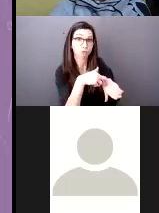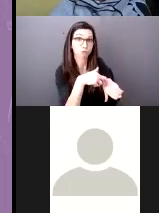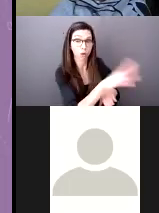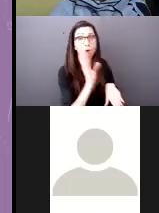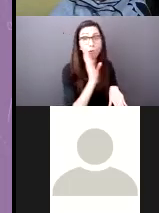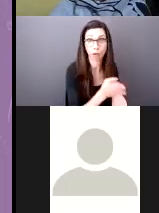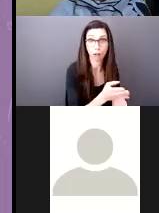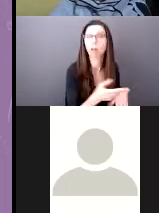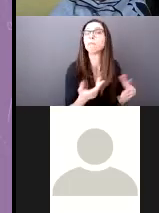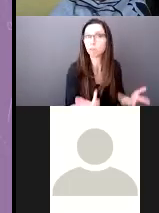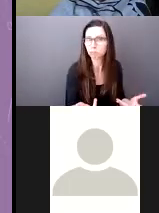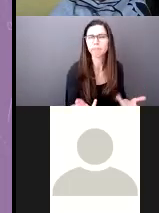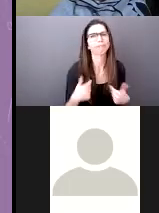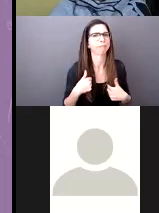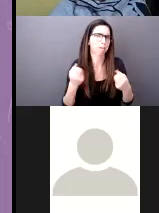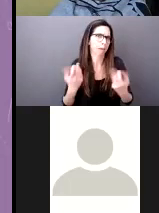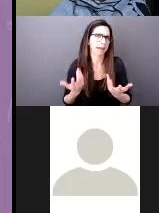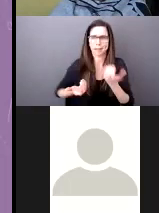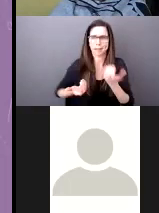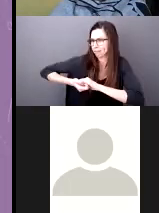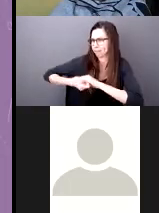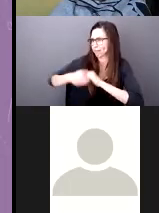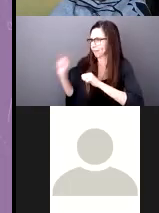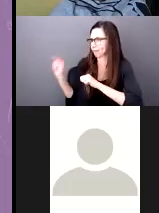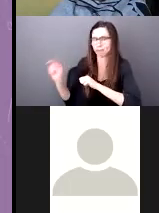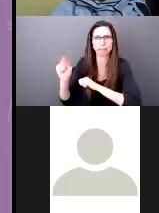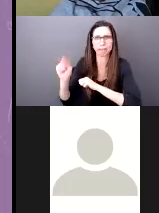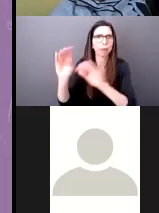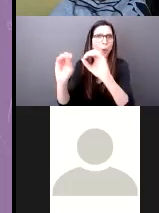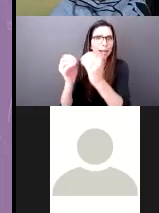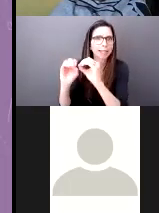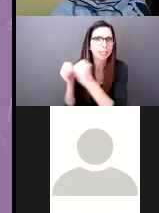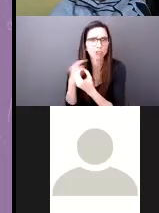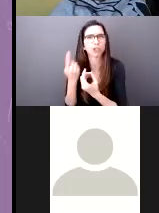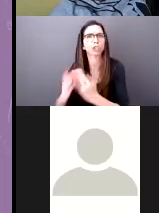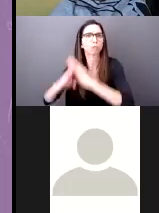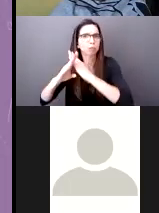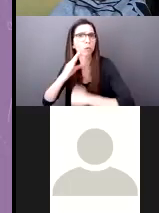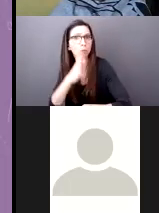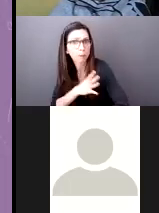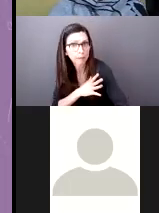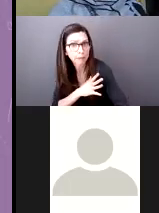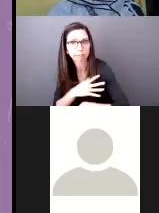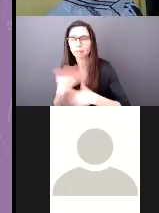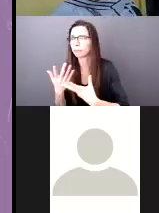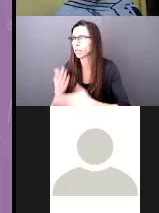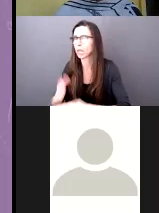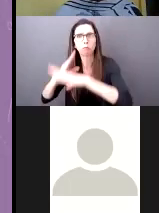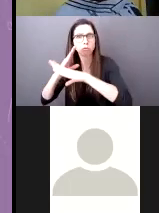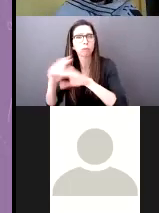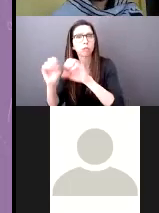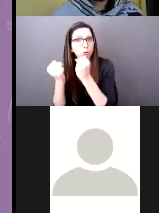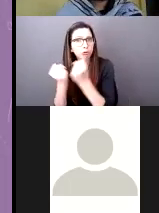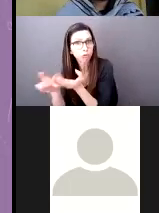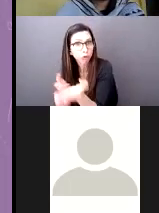helplines and organizations that work in both the violence against women sector and the social services and